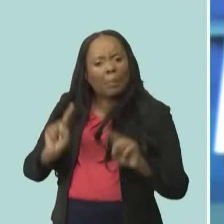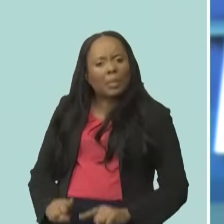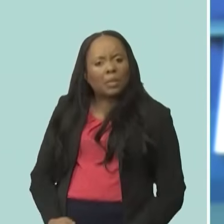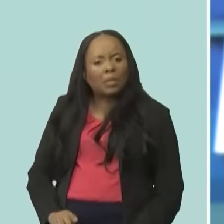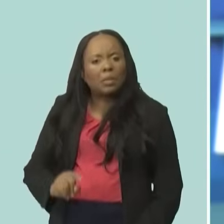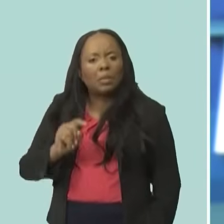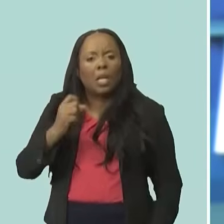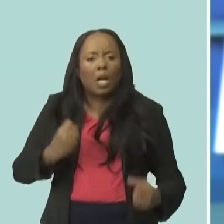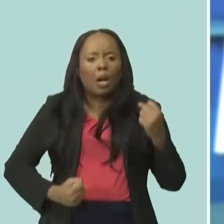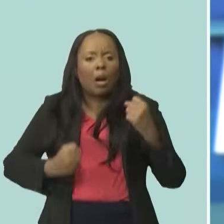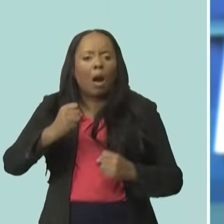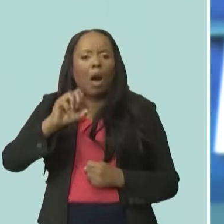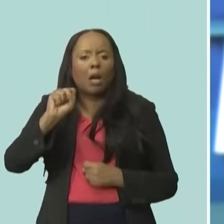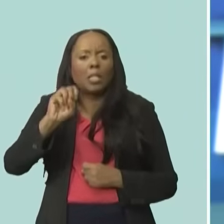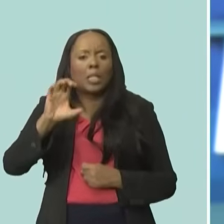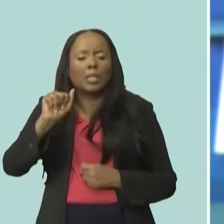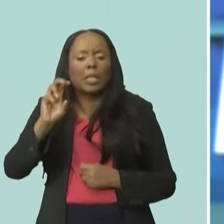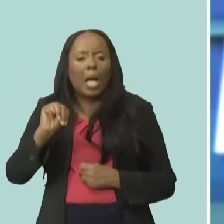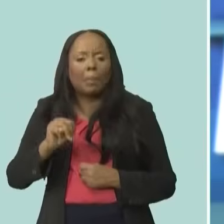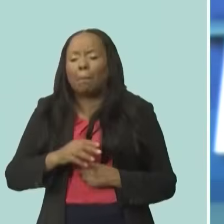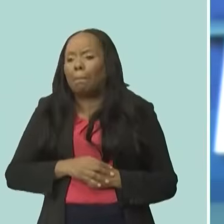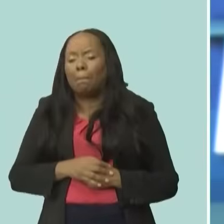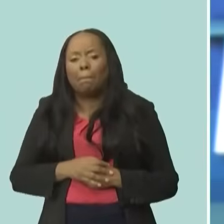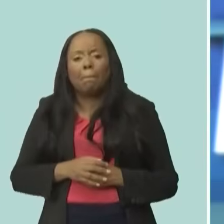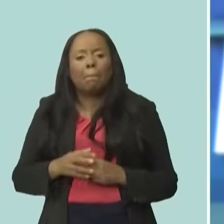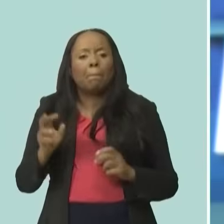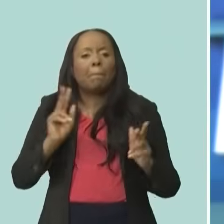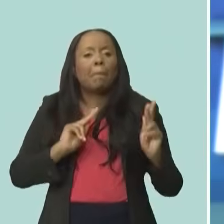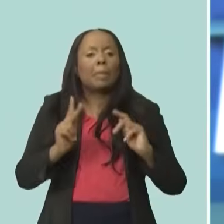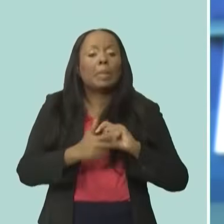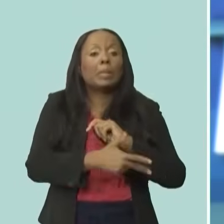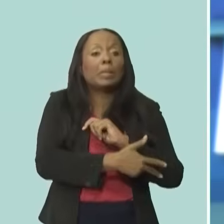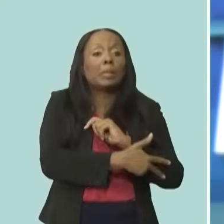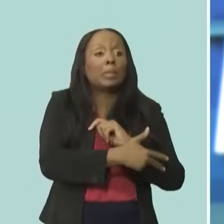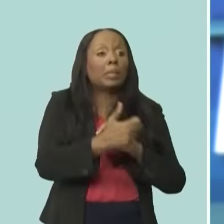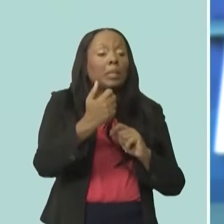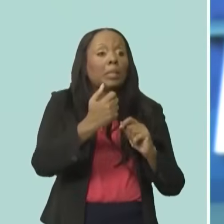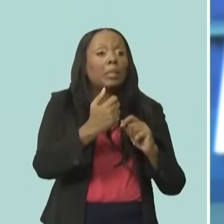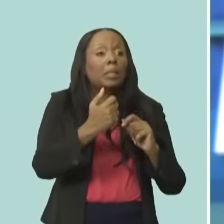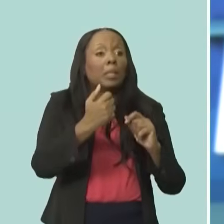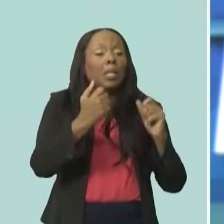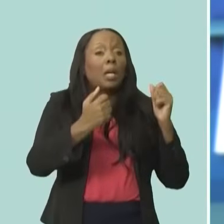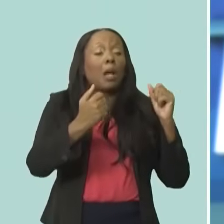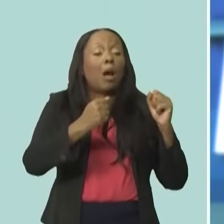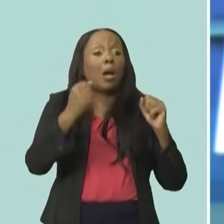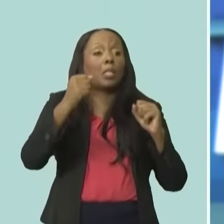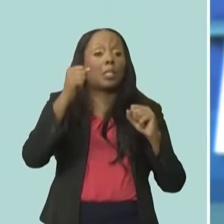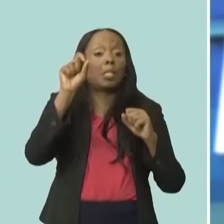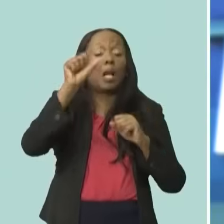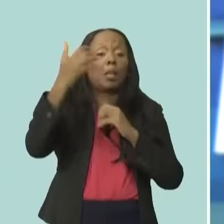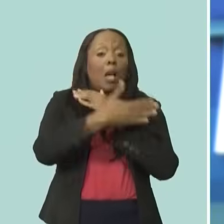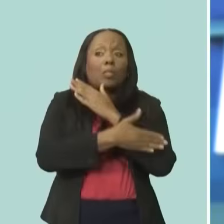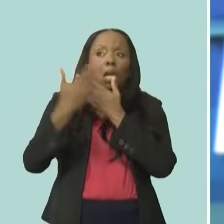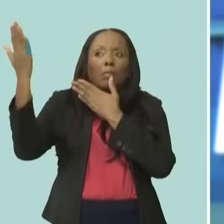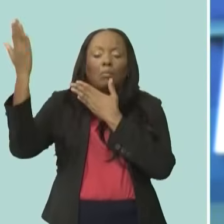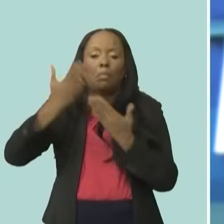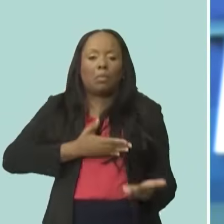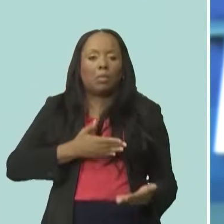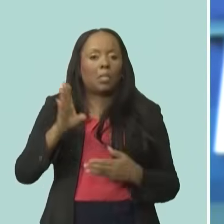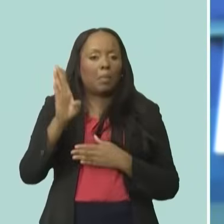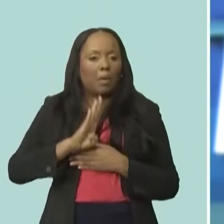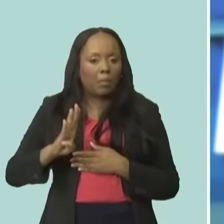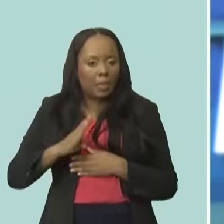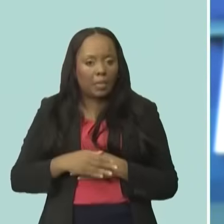out the vehicle was stolen, then coverage would be cancelled. And those already confiscated also have no